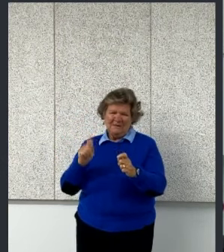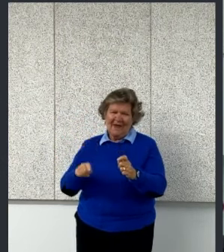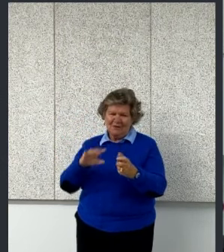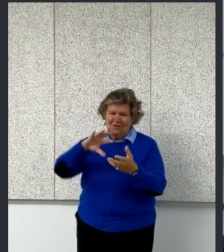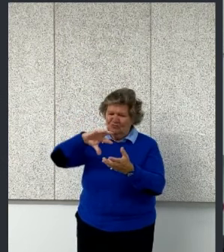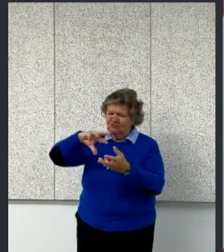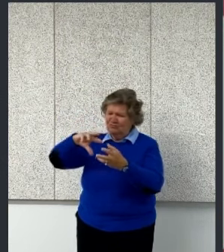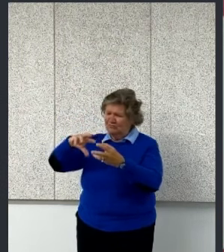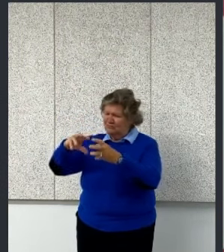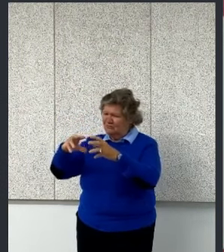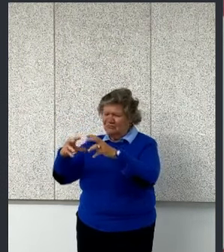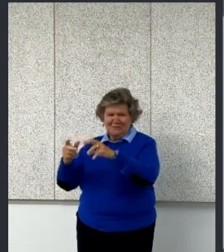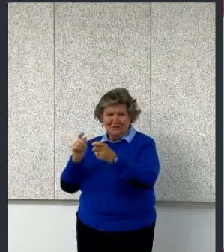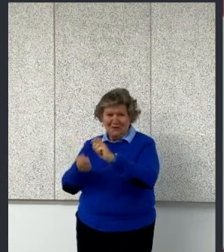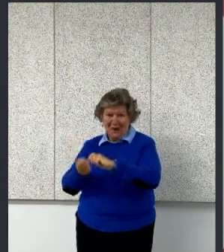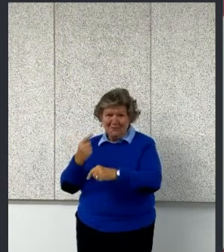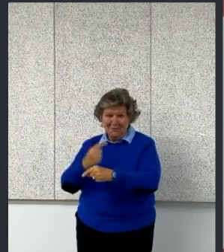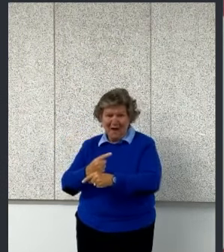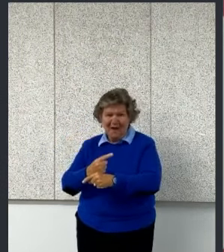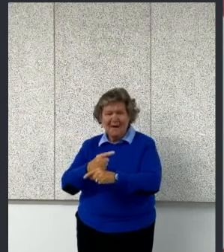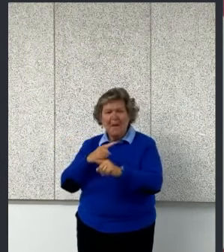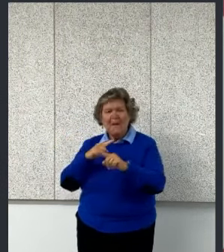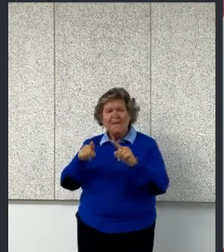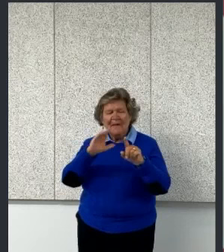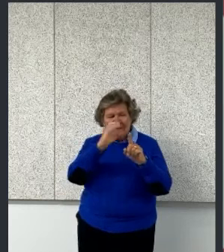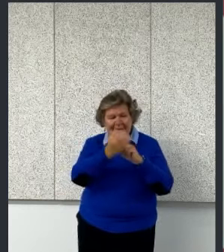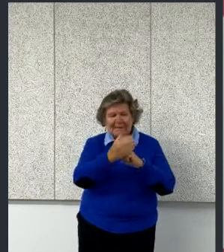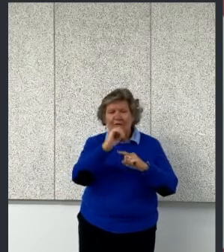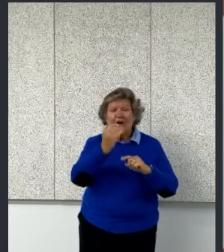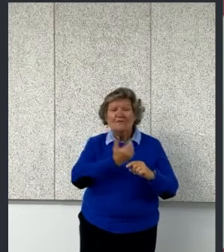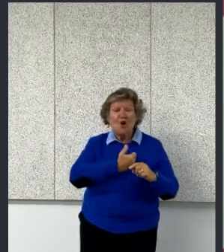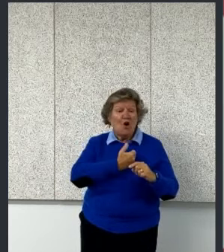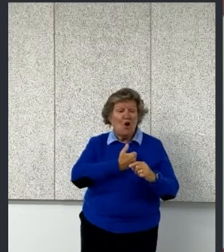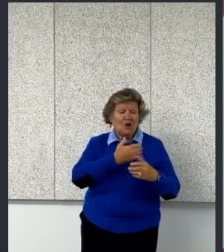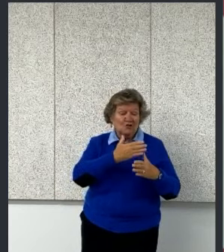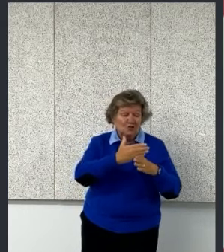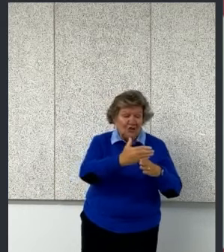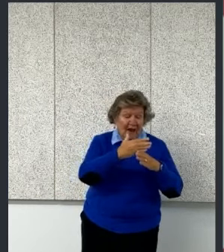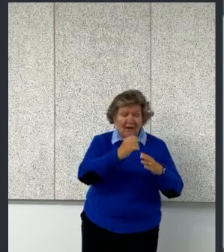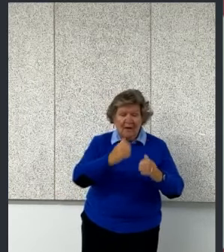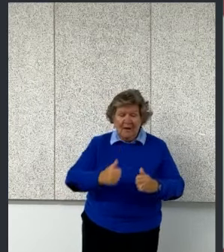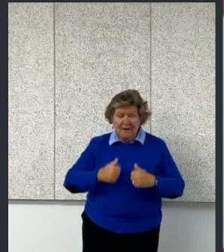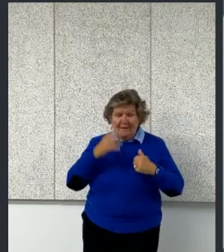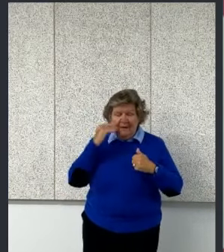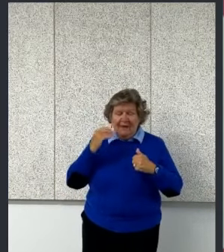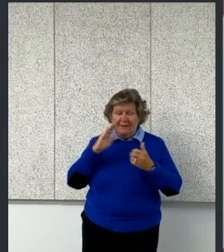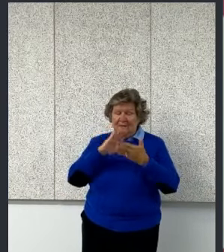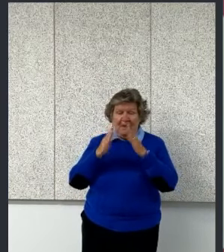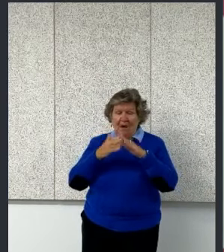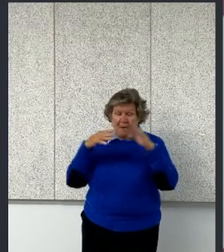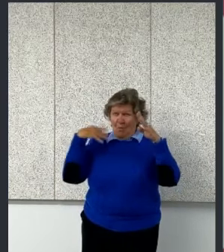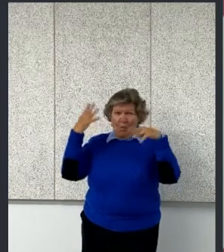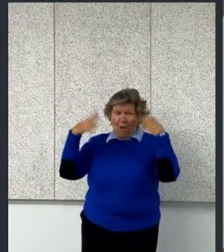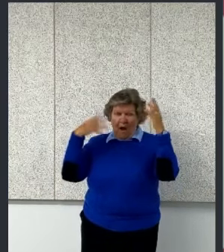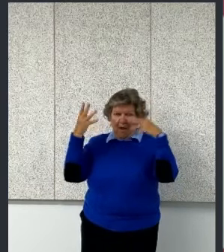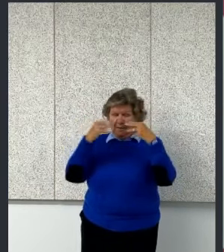Change is God. But the conditions of our shared and lived experience have gotten so wild out of control that I